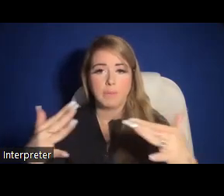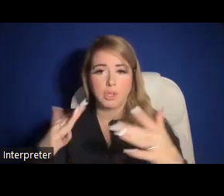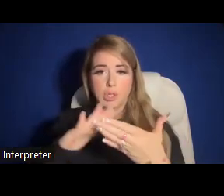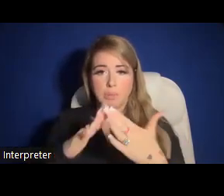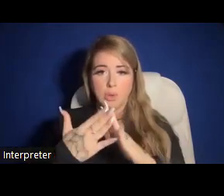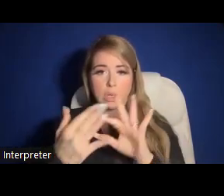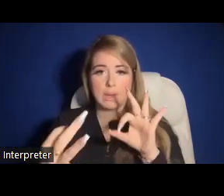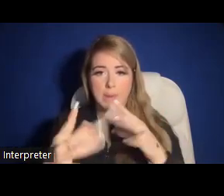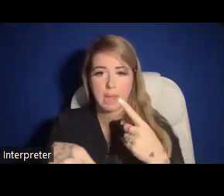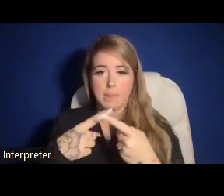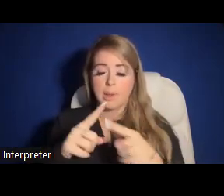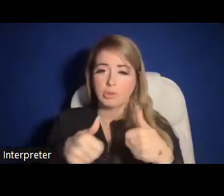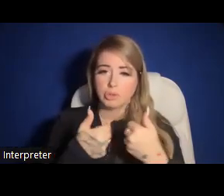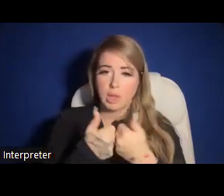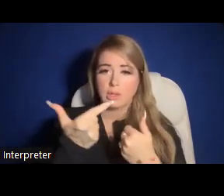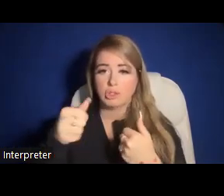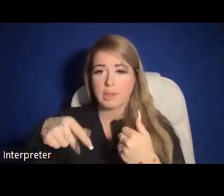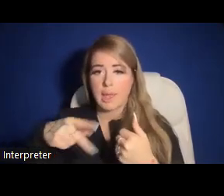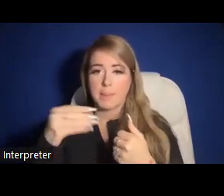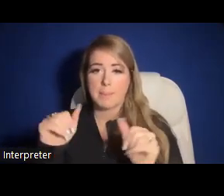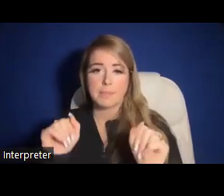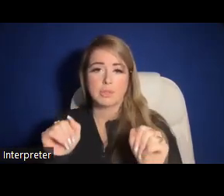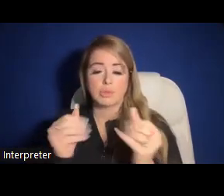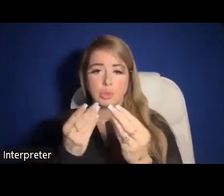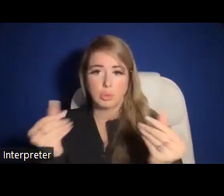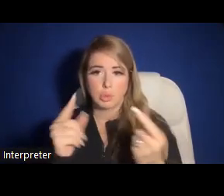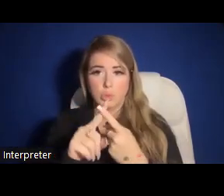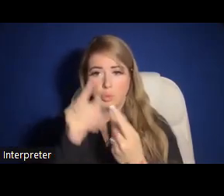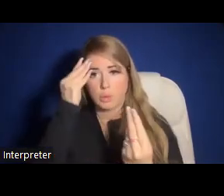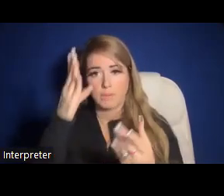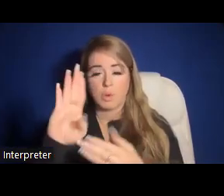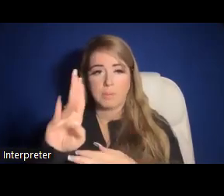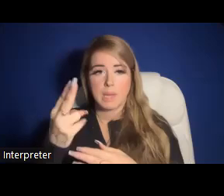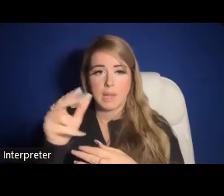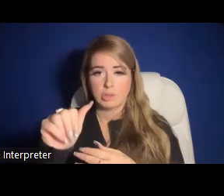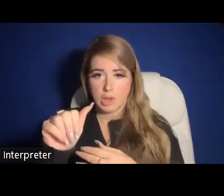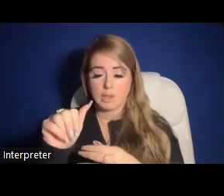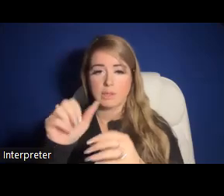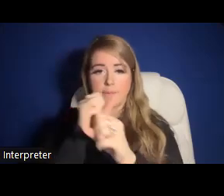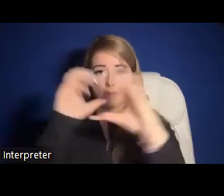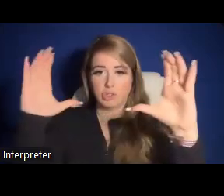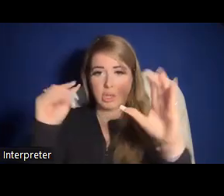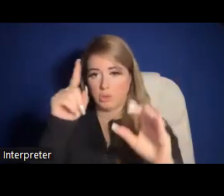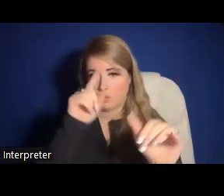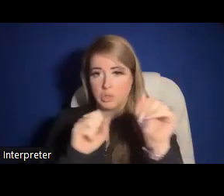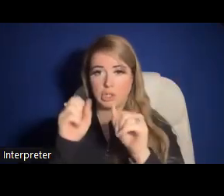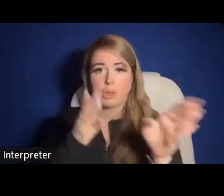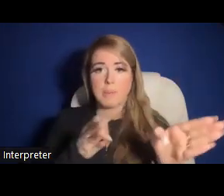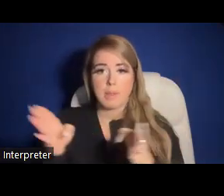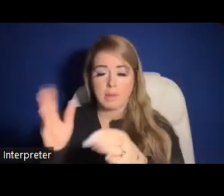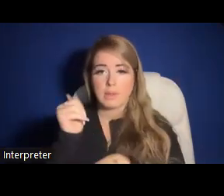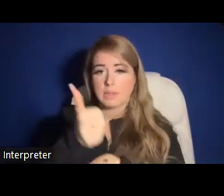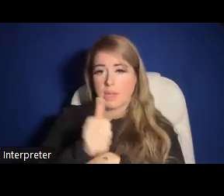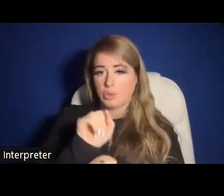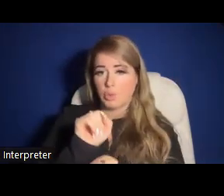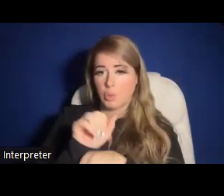on challenges, gaps, and potential solutions to inform the BHA's vision and strategic plan, to establish work groups